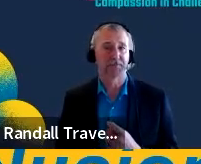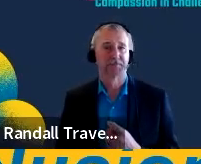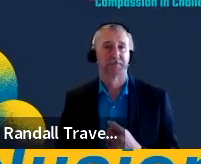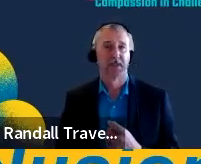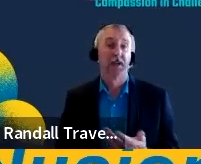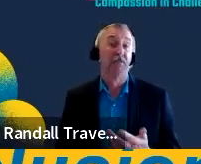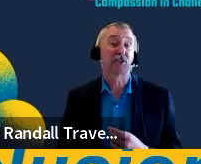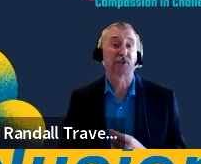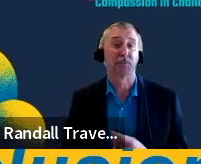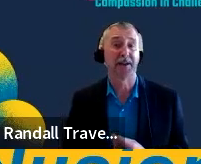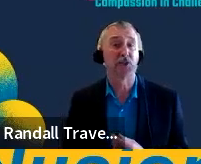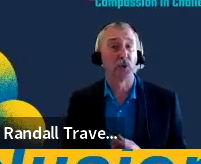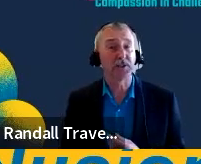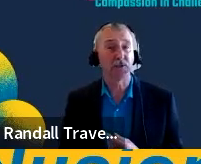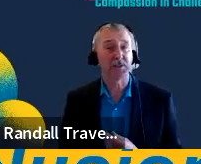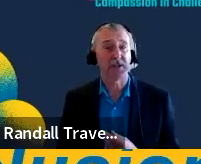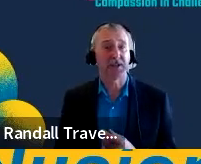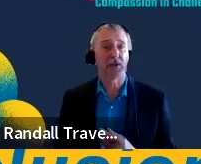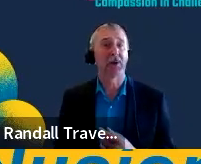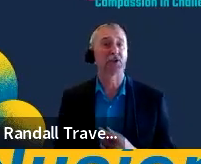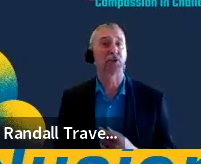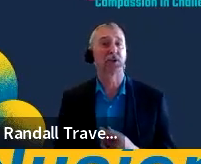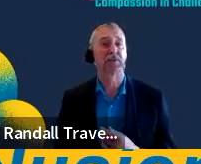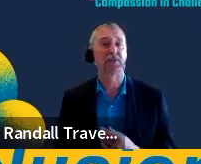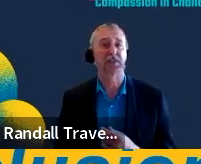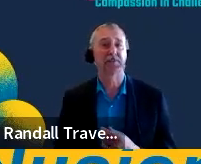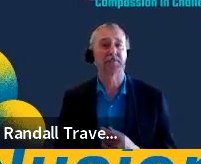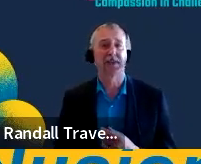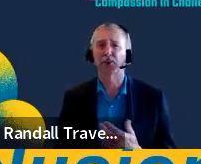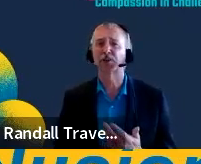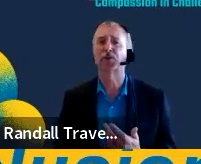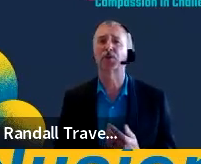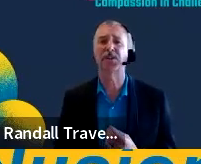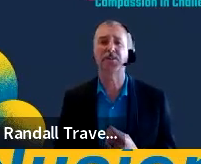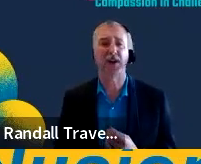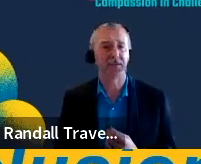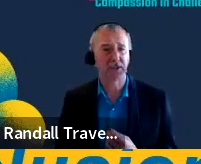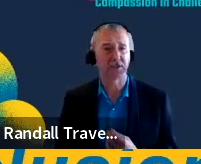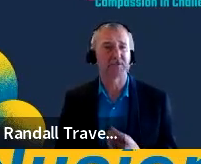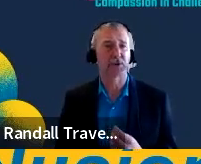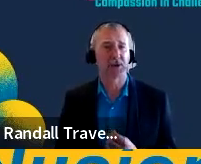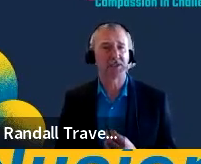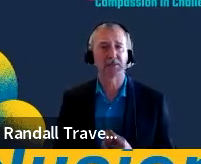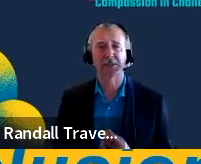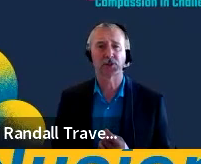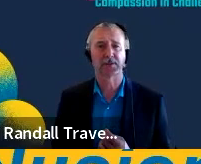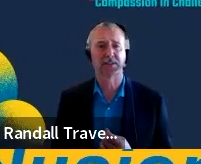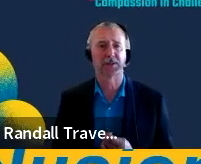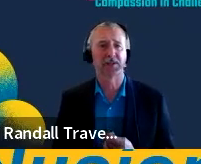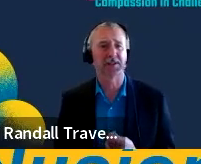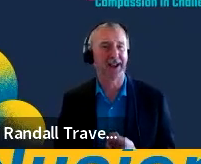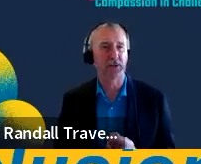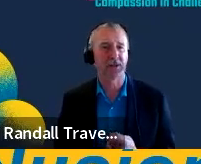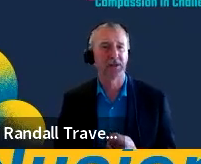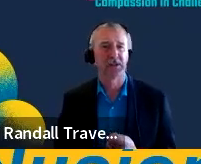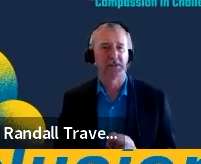Inclusion. Vice Chancellor Pettit joined UC San Diego in March 2015 and brings over 25 years of progressive administrative